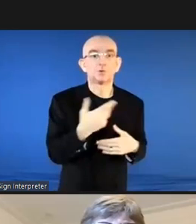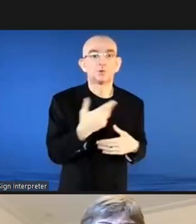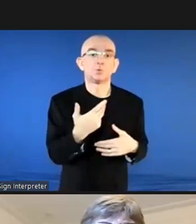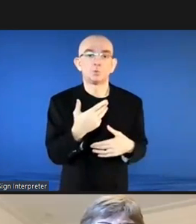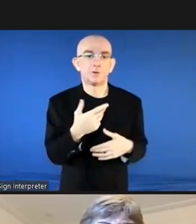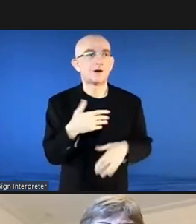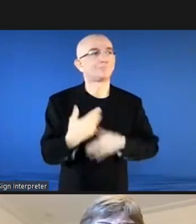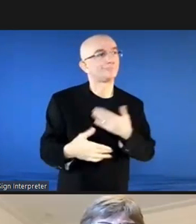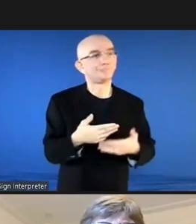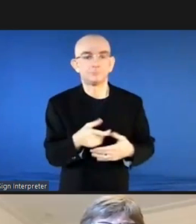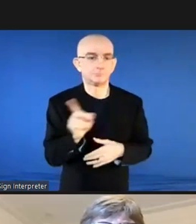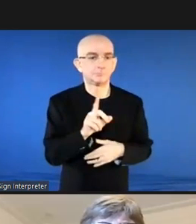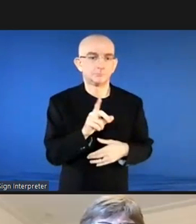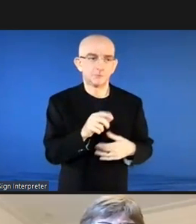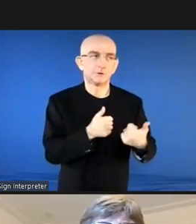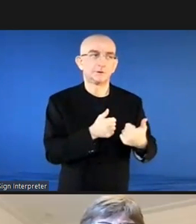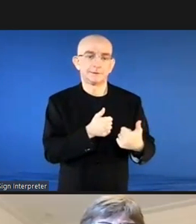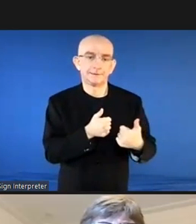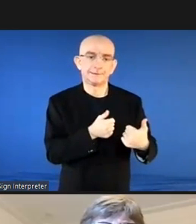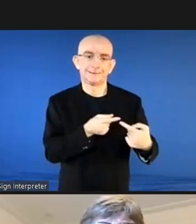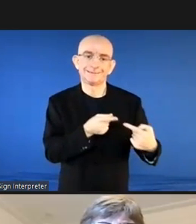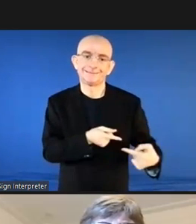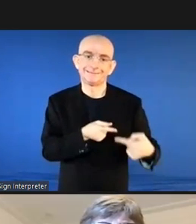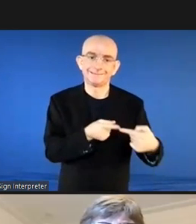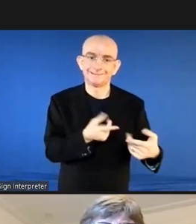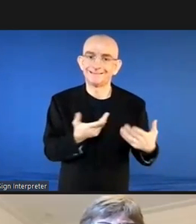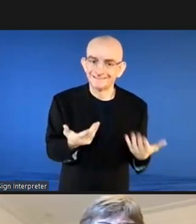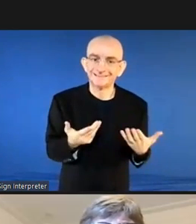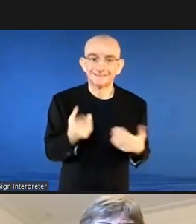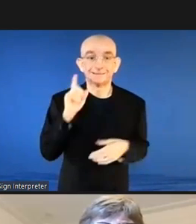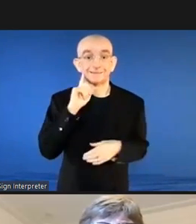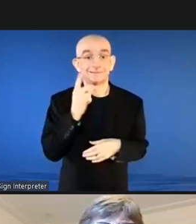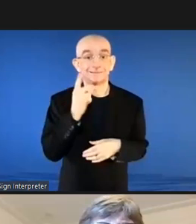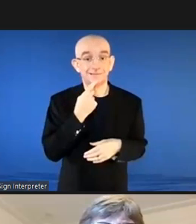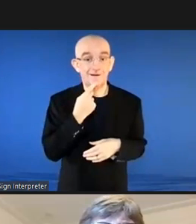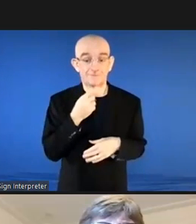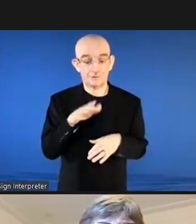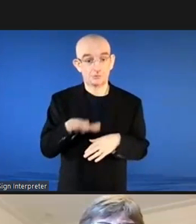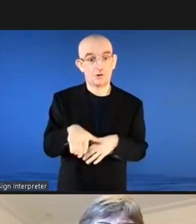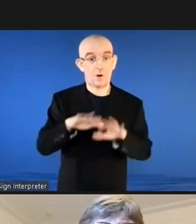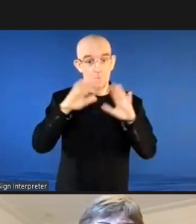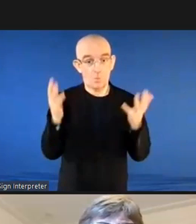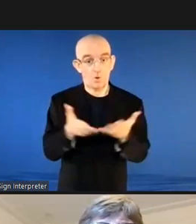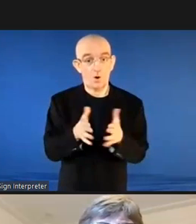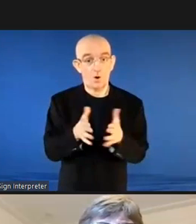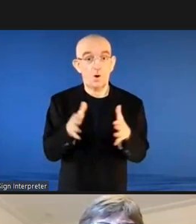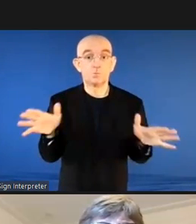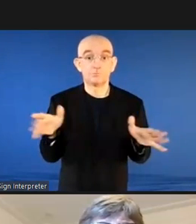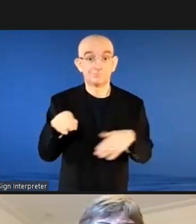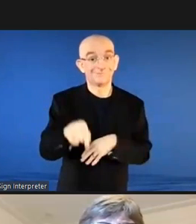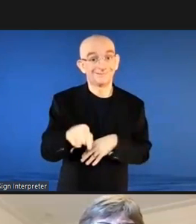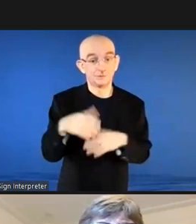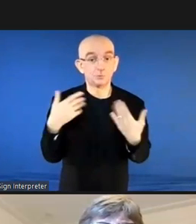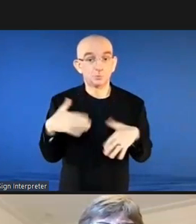Child Worldwide would want to expand, if that's the right word, would be to really